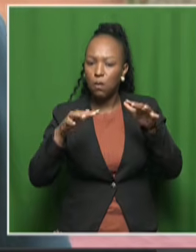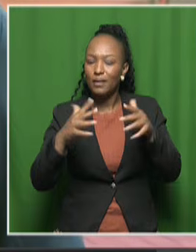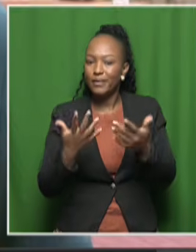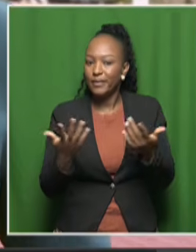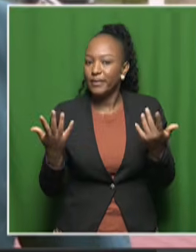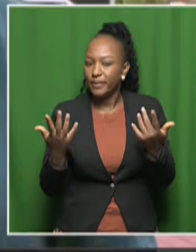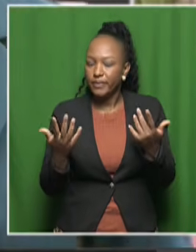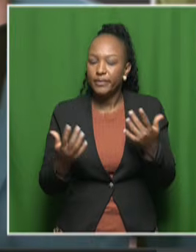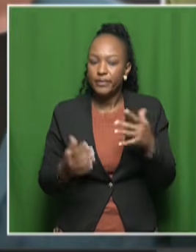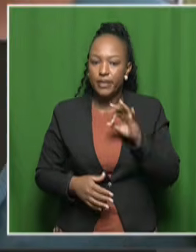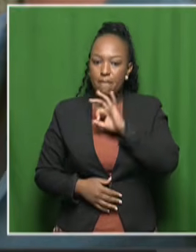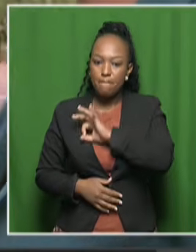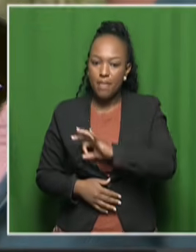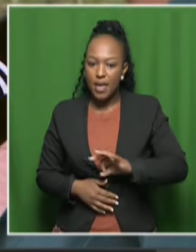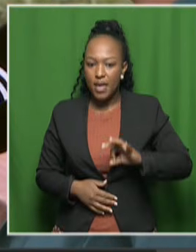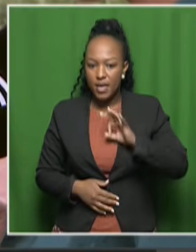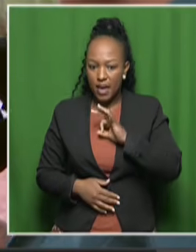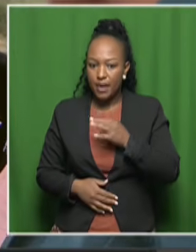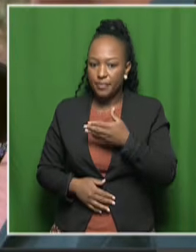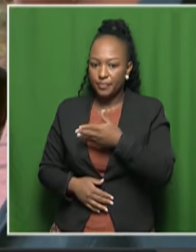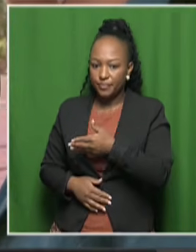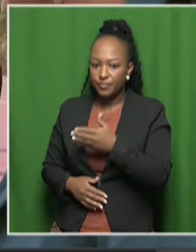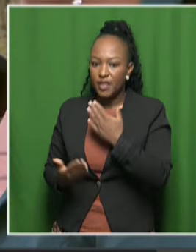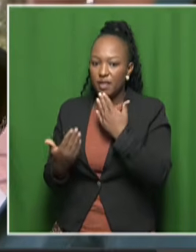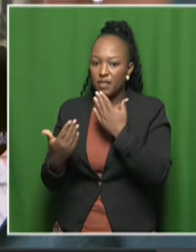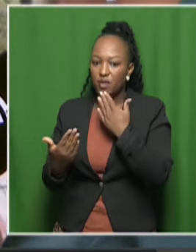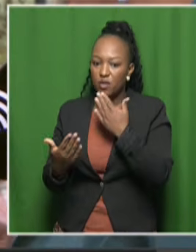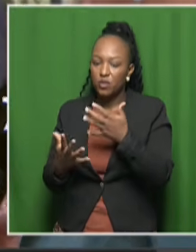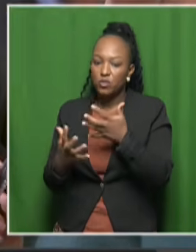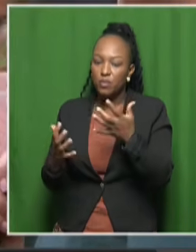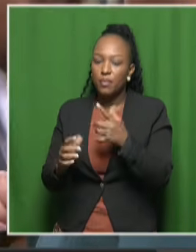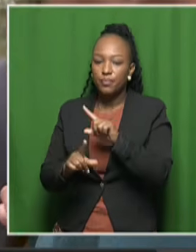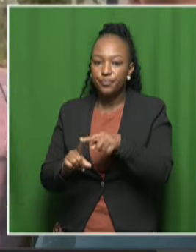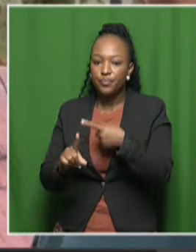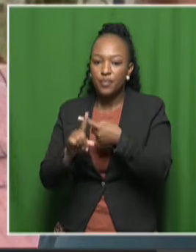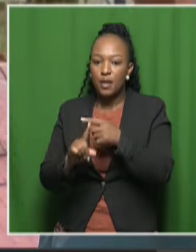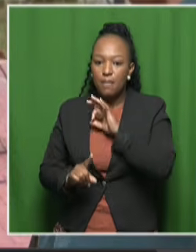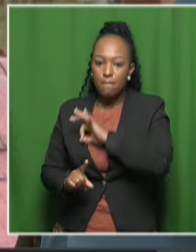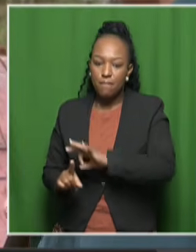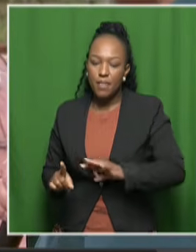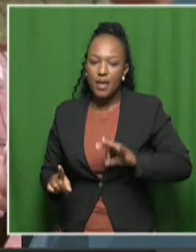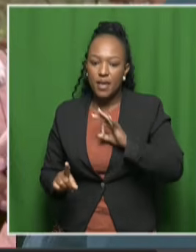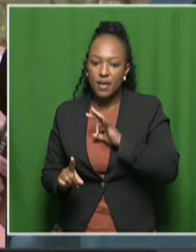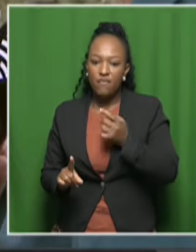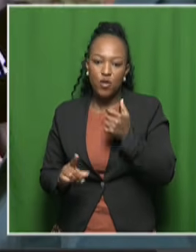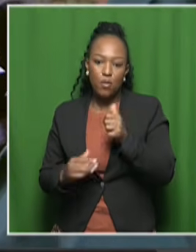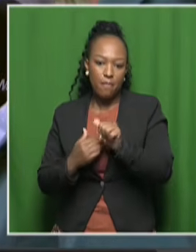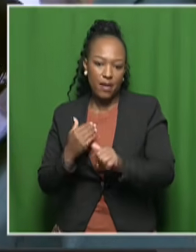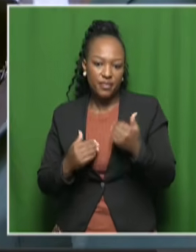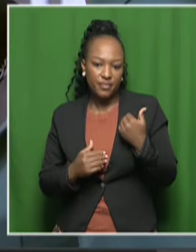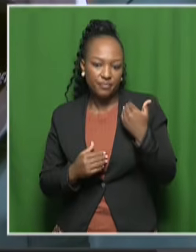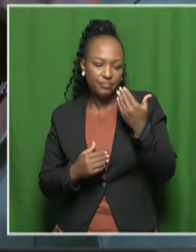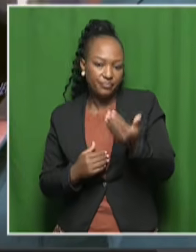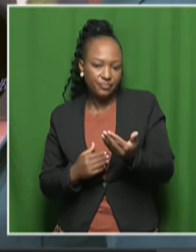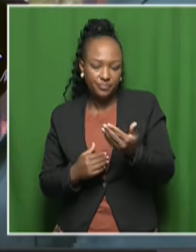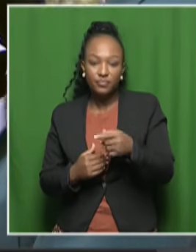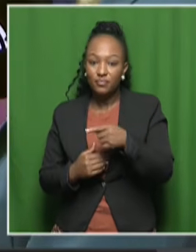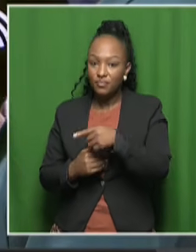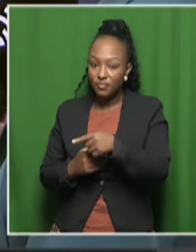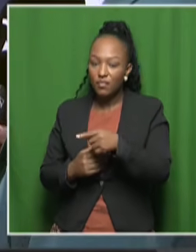of eThekwini, Cyril Ramaphosa. Thank you so much for joining us, Executive Mayor. For the past couple of months, these statues have been draped